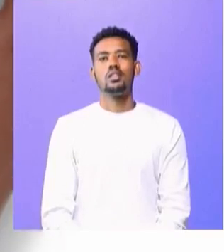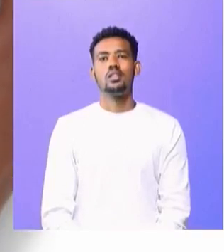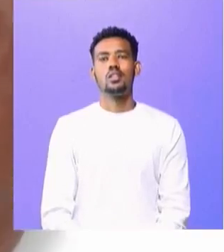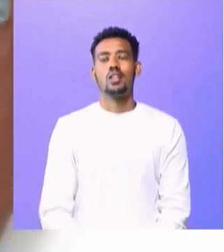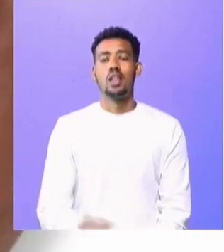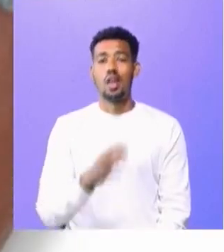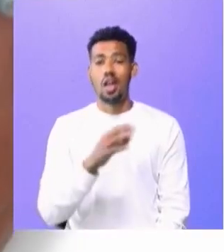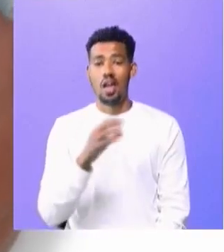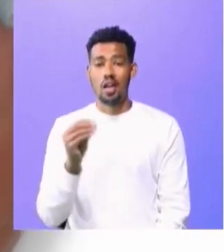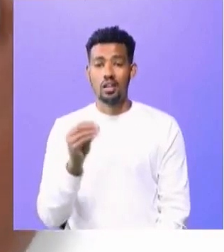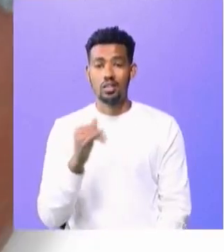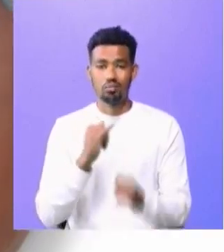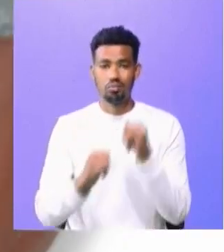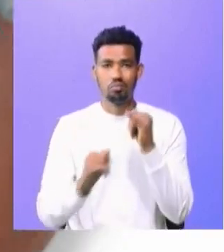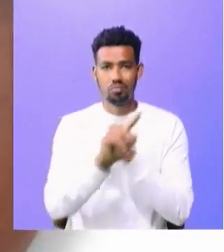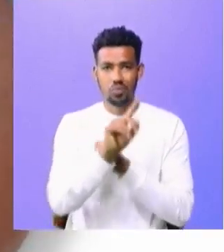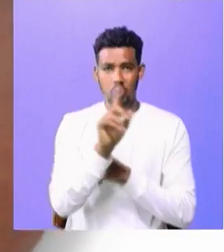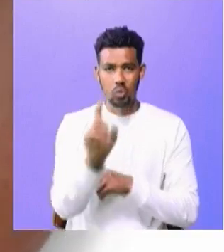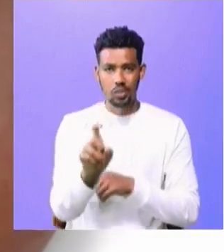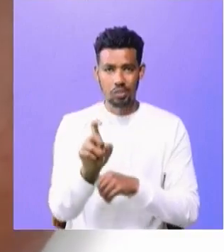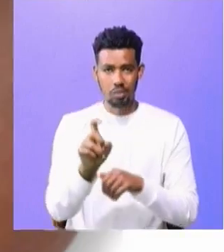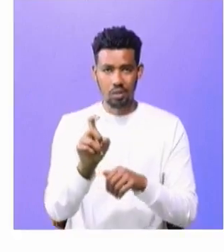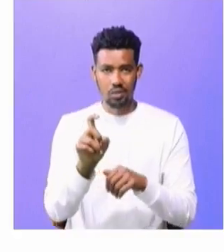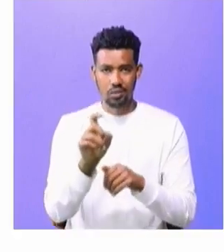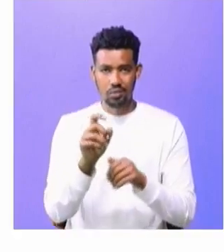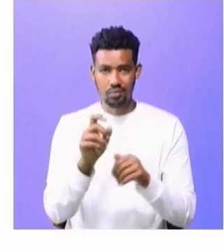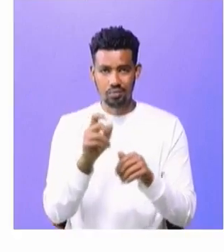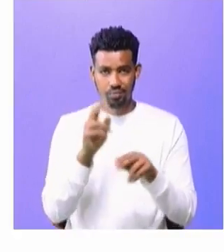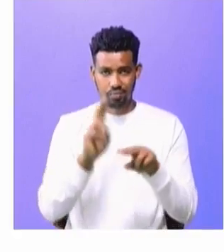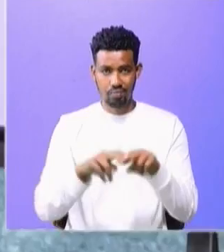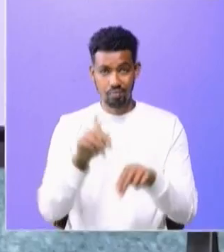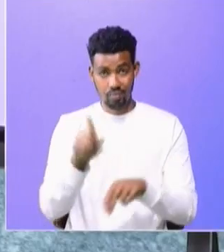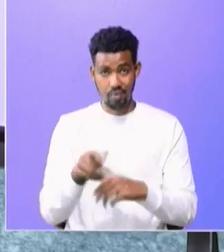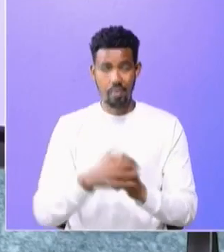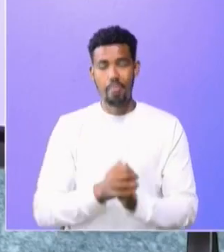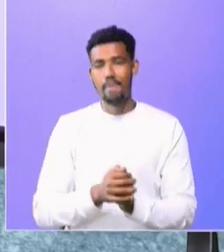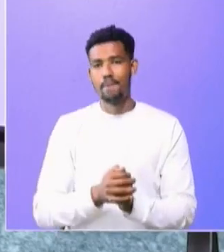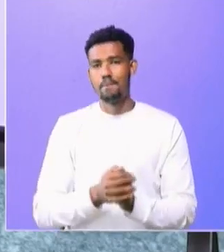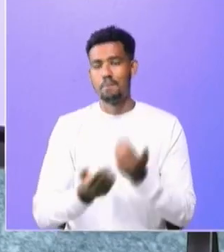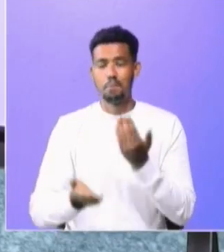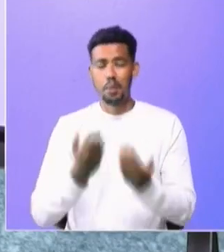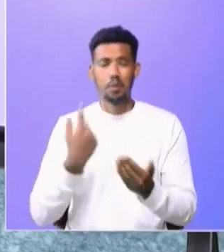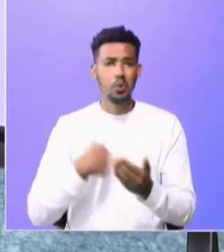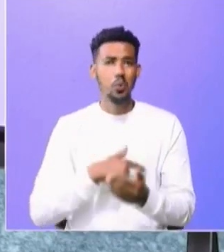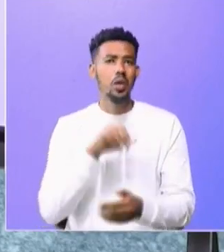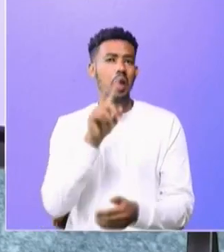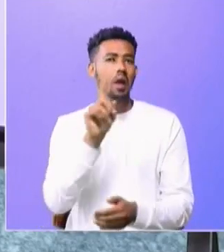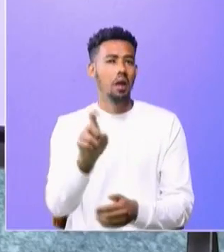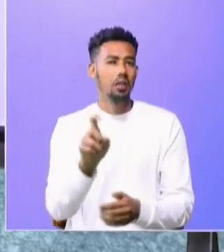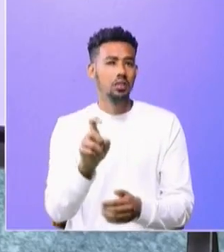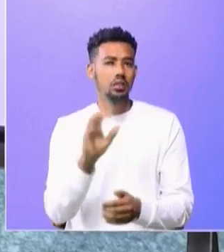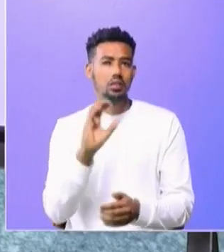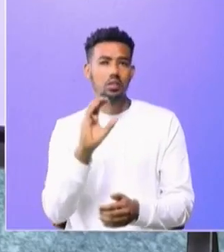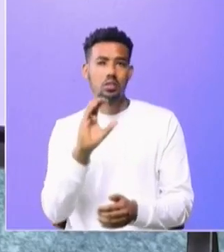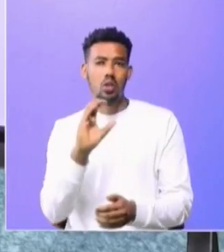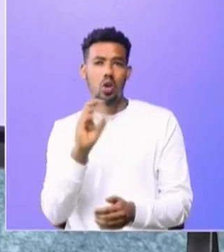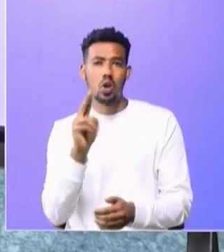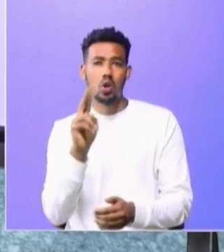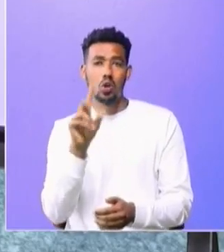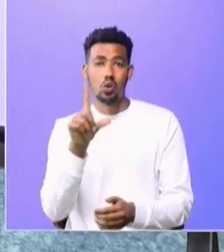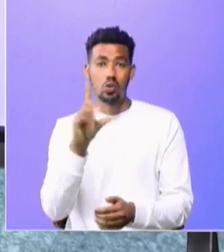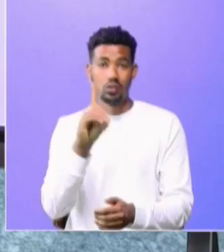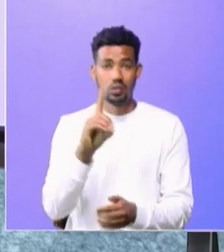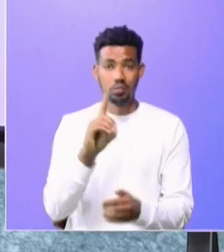And question mark here. And also, you can ask even permission by using could when you make it